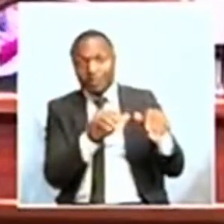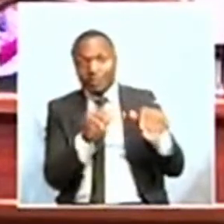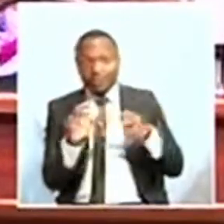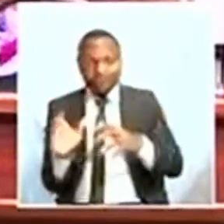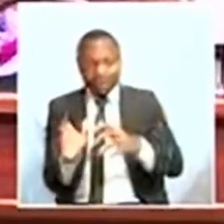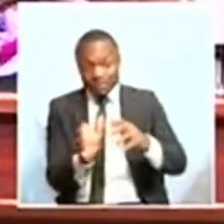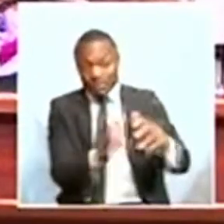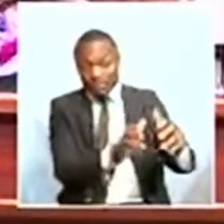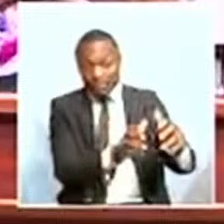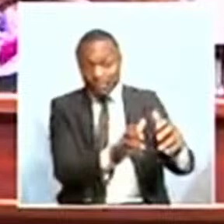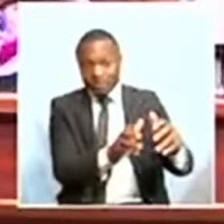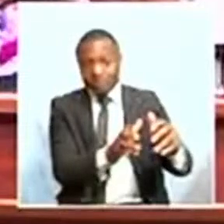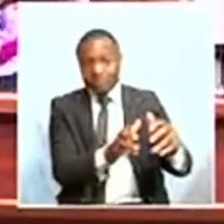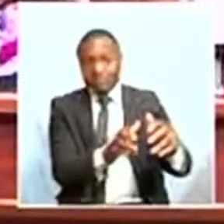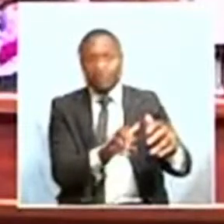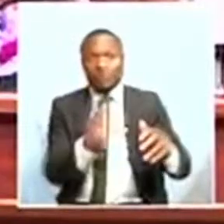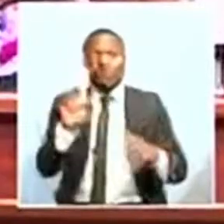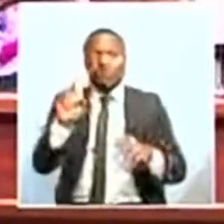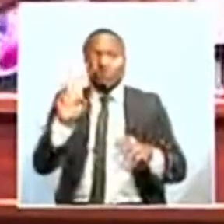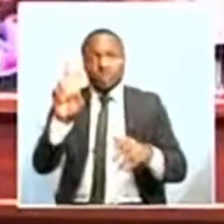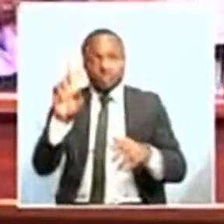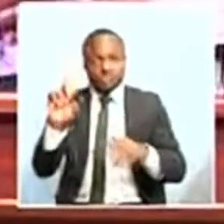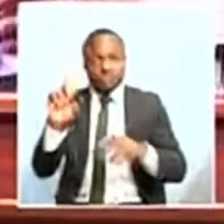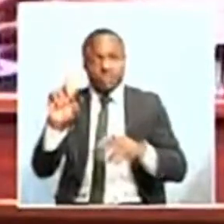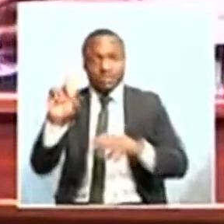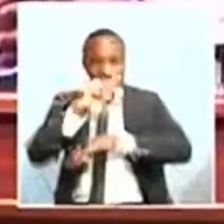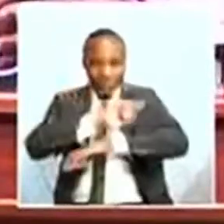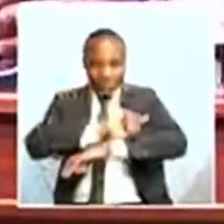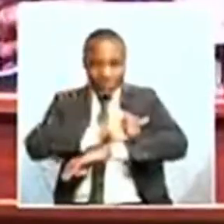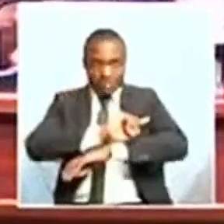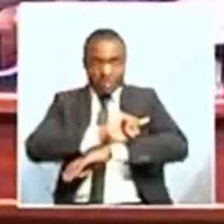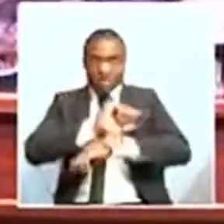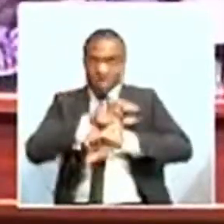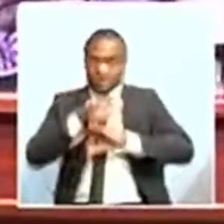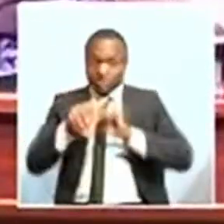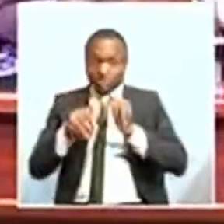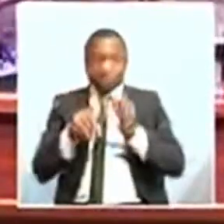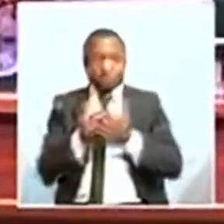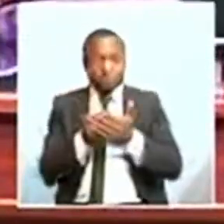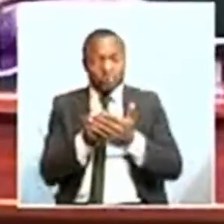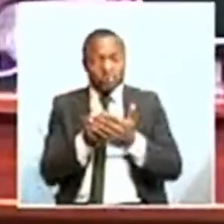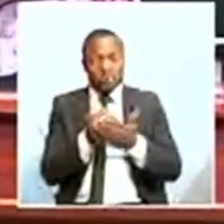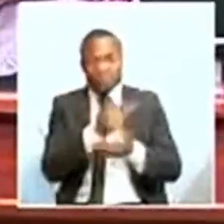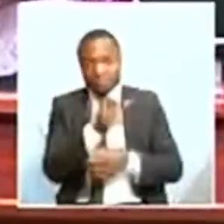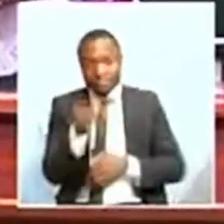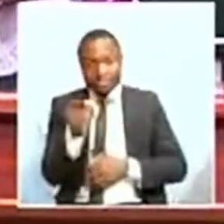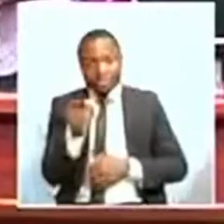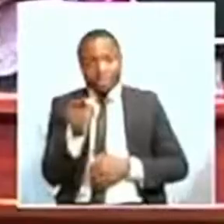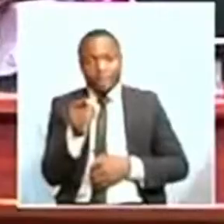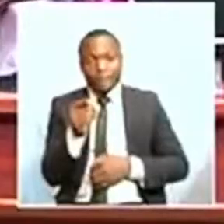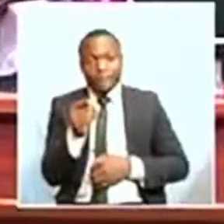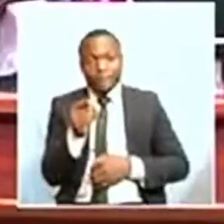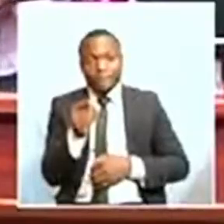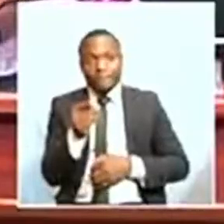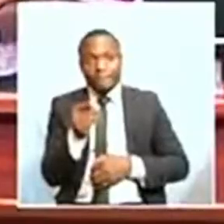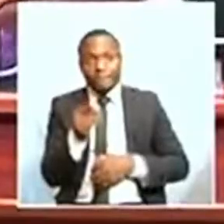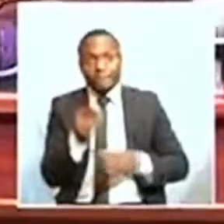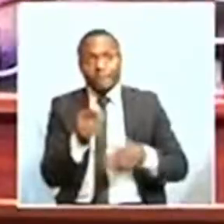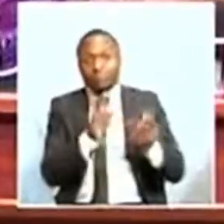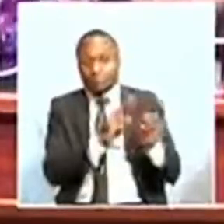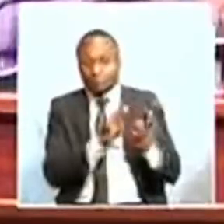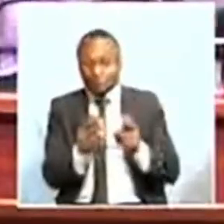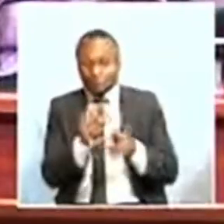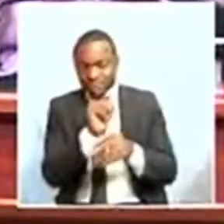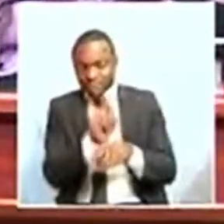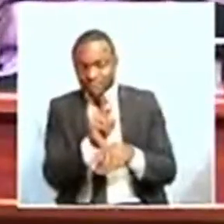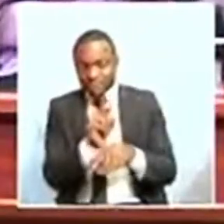Rapid Response Team. 2. All response structures have been activated to respond to the Mpox